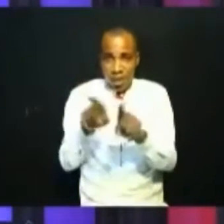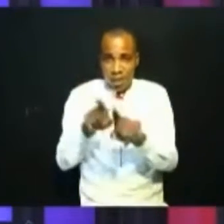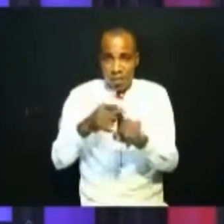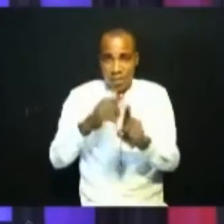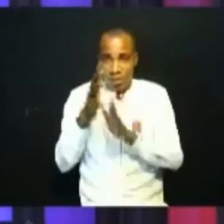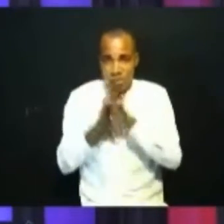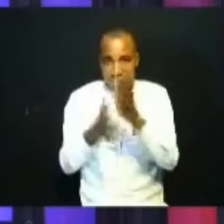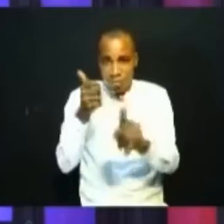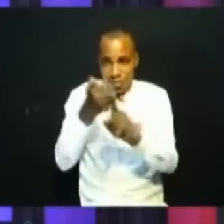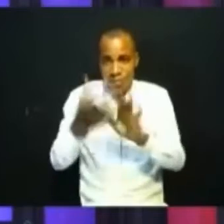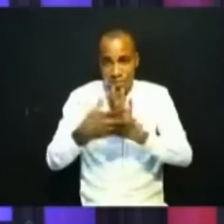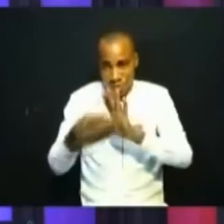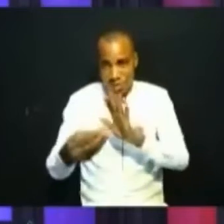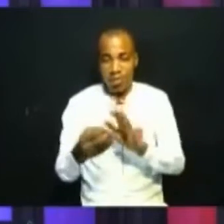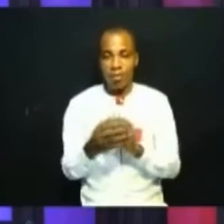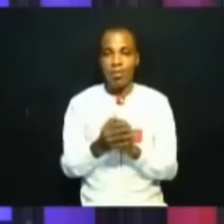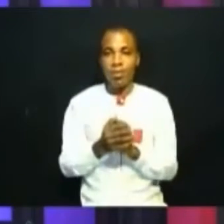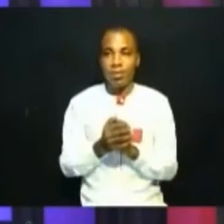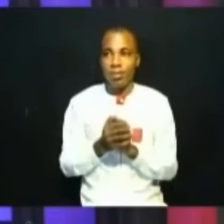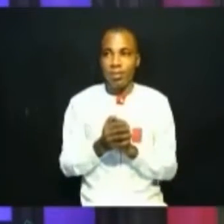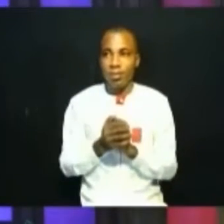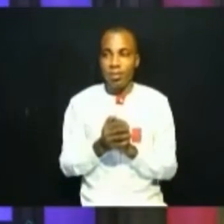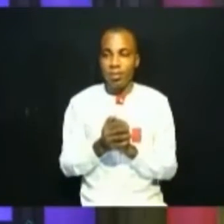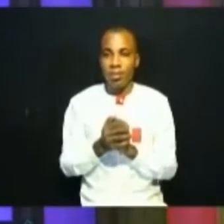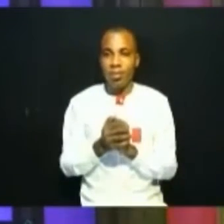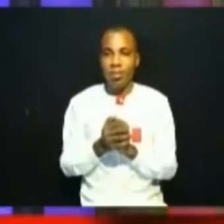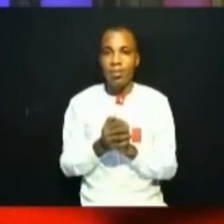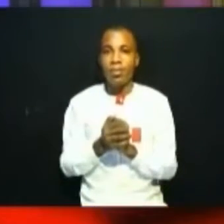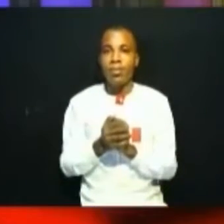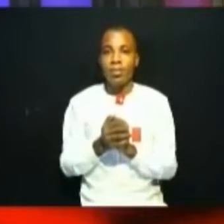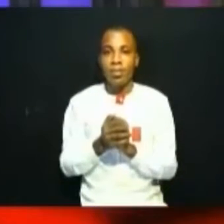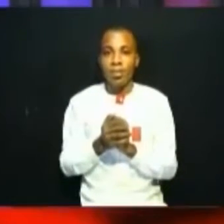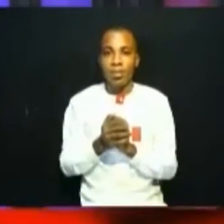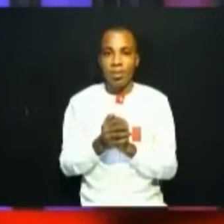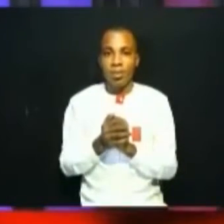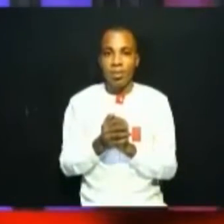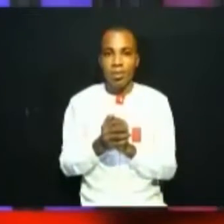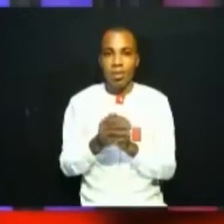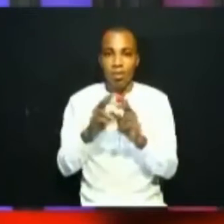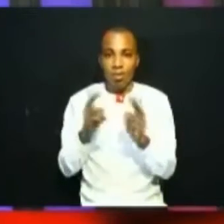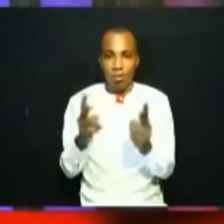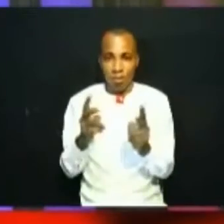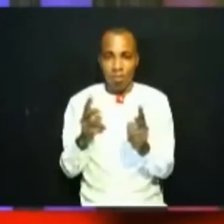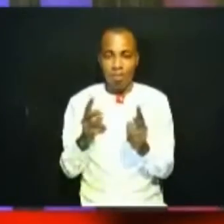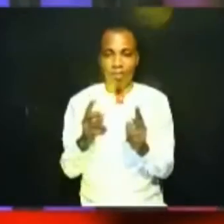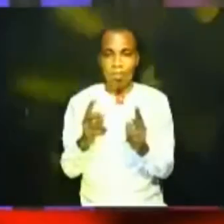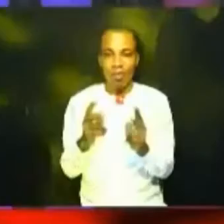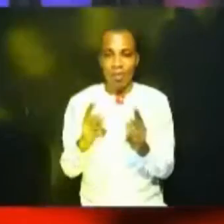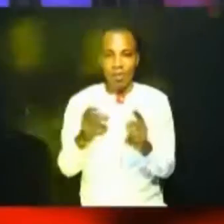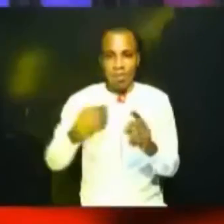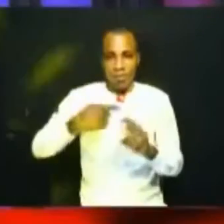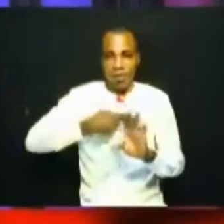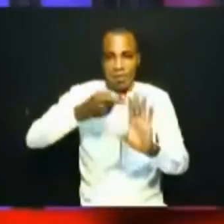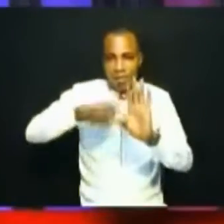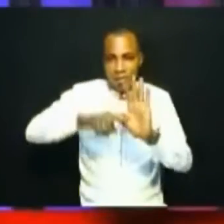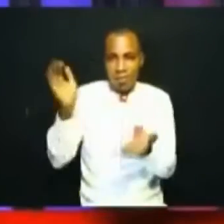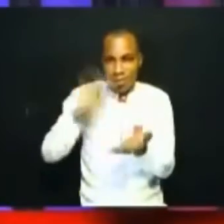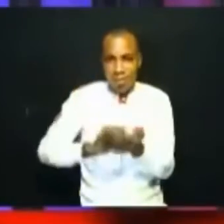we'll be monitoring you from the screen in Pen TV Live. So one will begin. Awurade Owanwani, let's